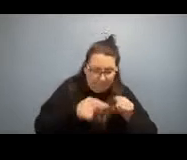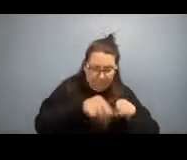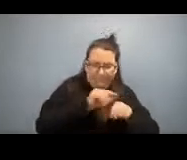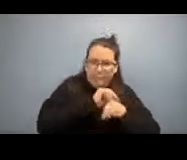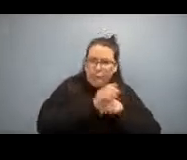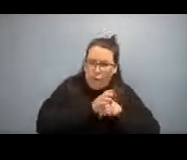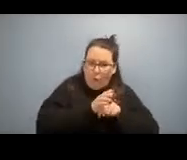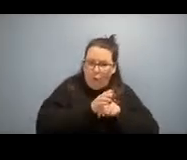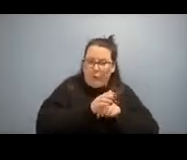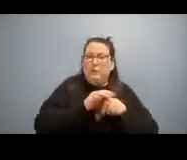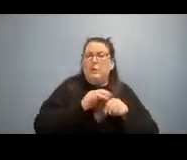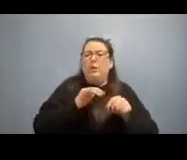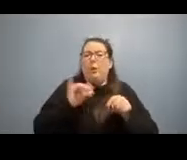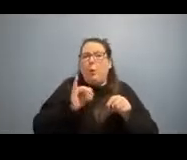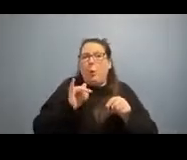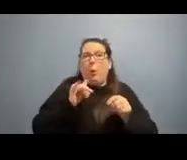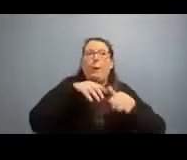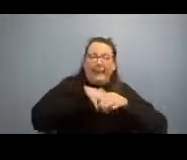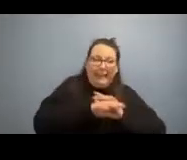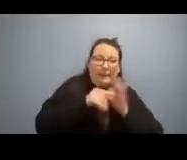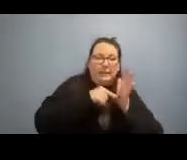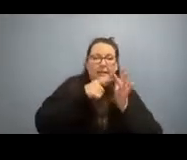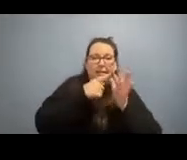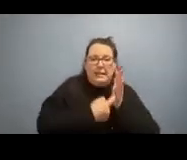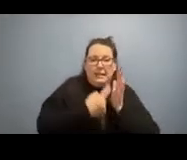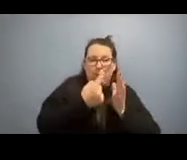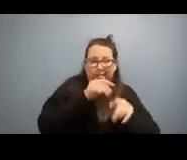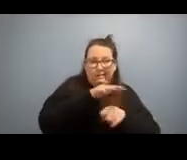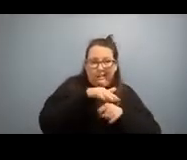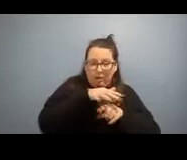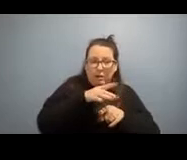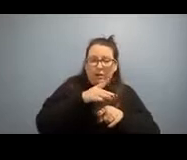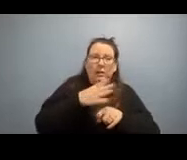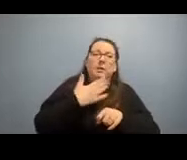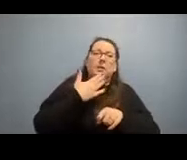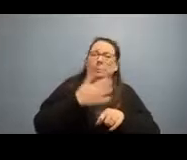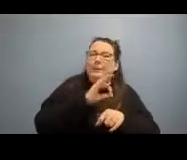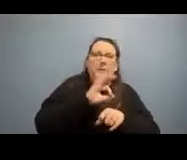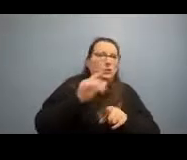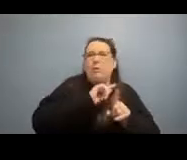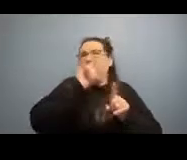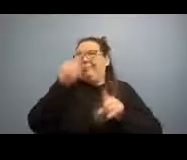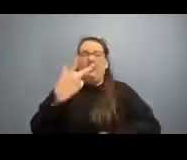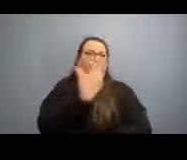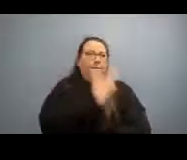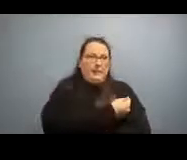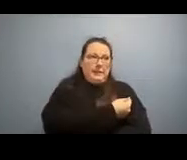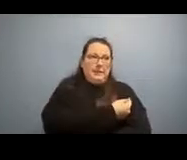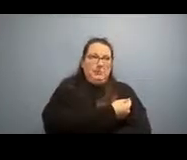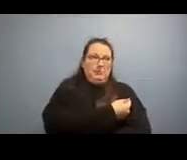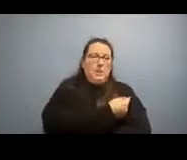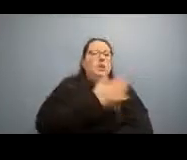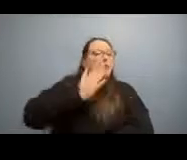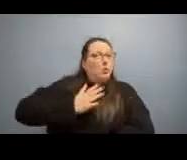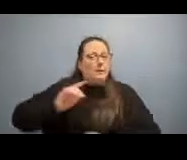a person who has visited a tier 1 site, please do not go and get vaccinated at this stage. You must get tested, make sure that you're